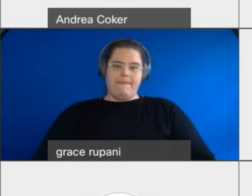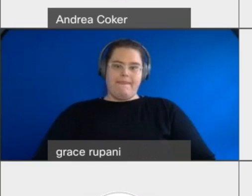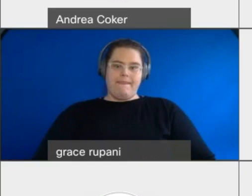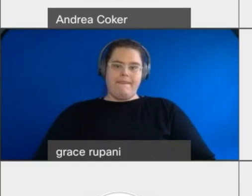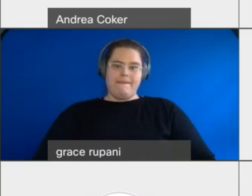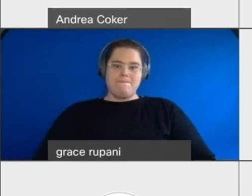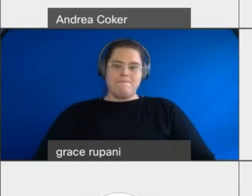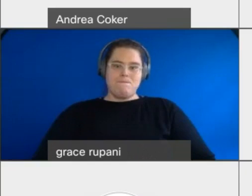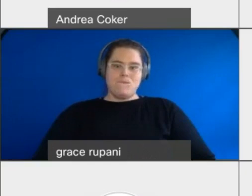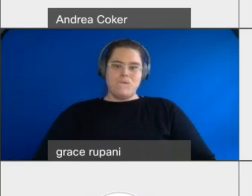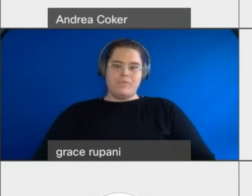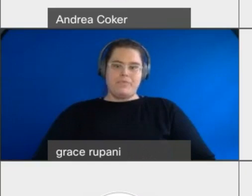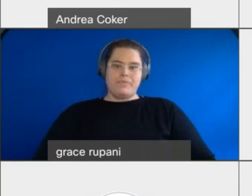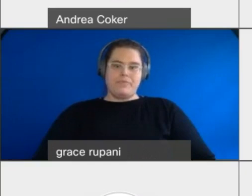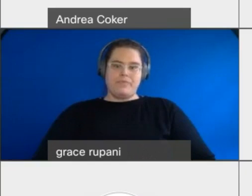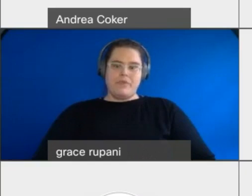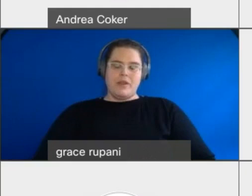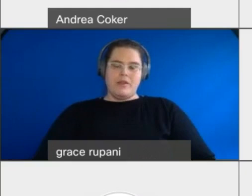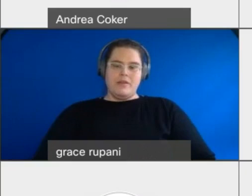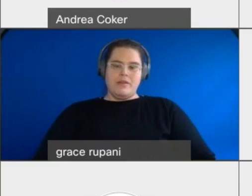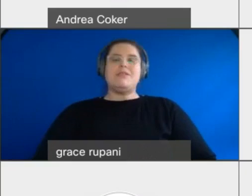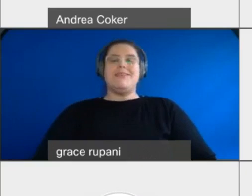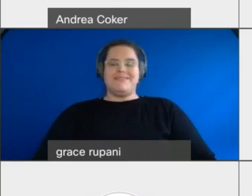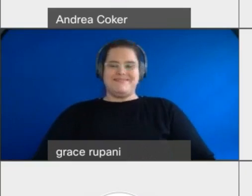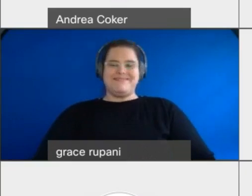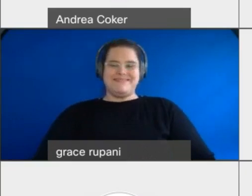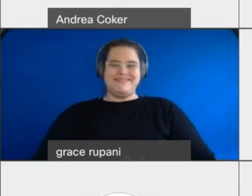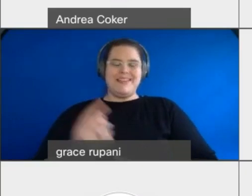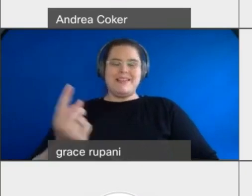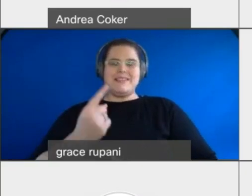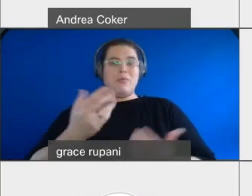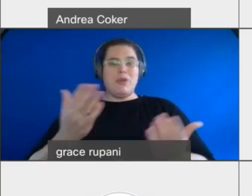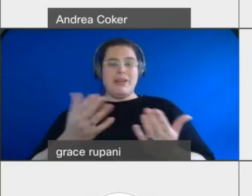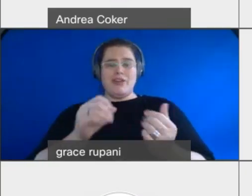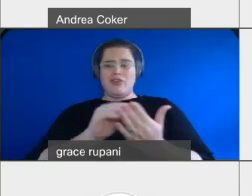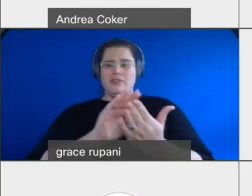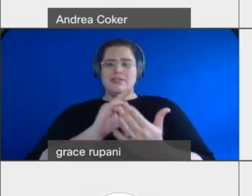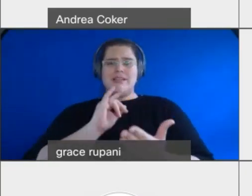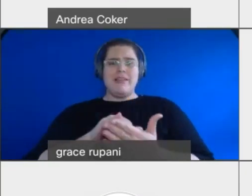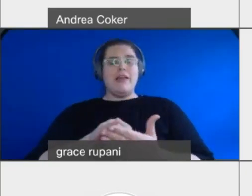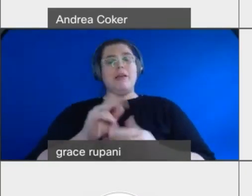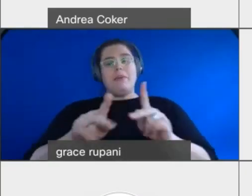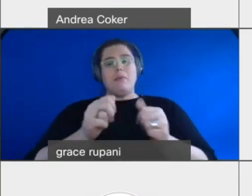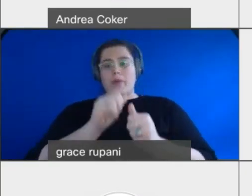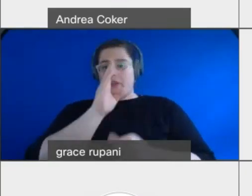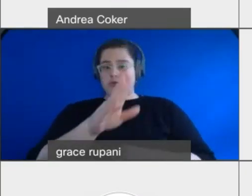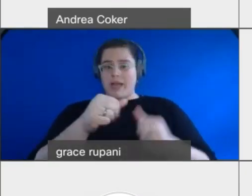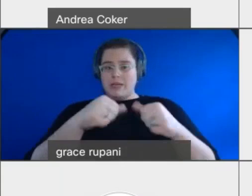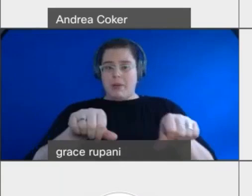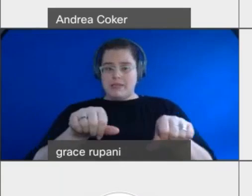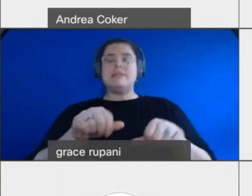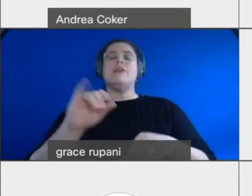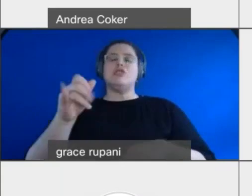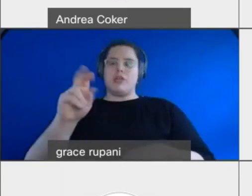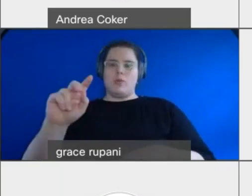So someone has provided an update here just saying people with direct deposits began receiving $600 on January 1. Paper